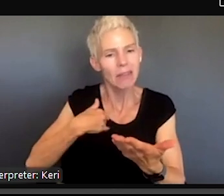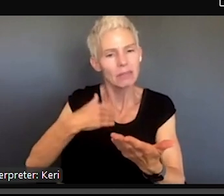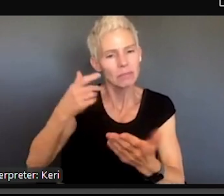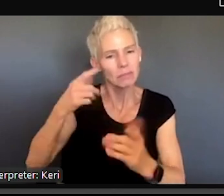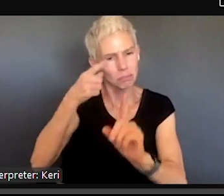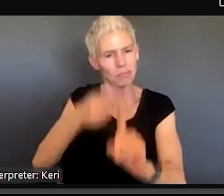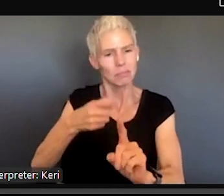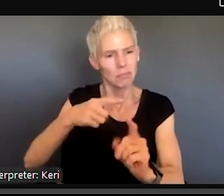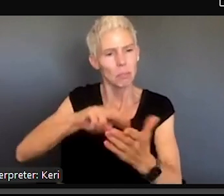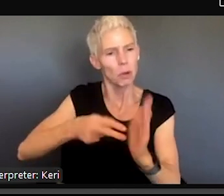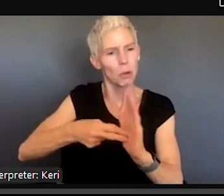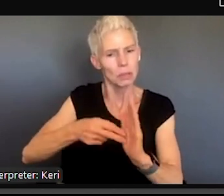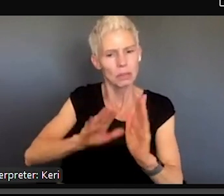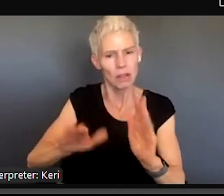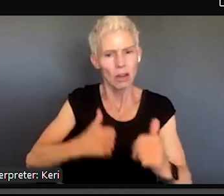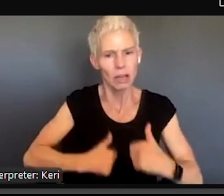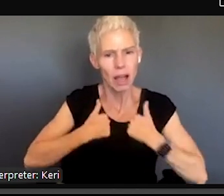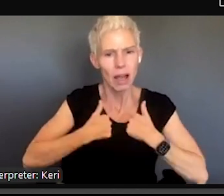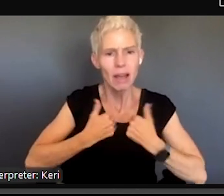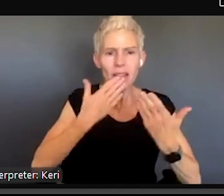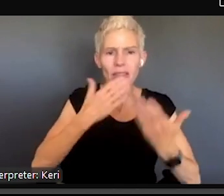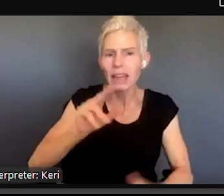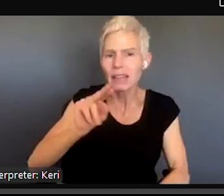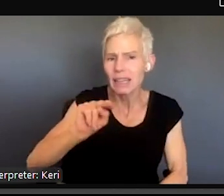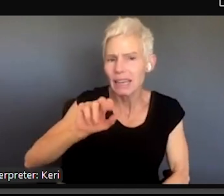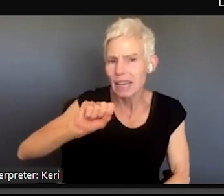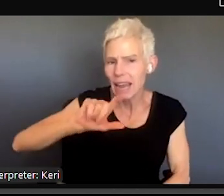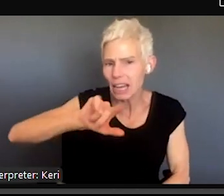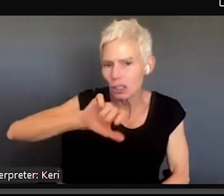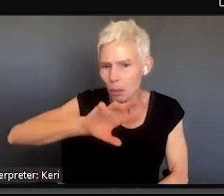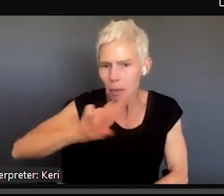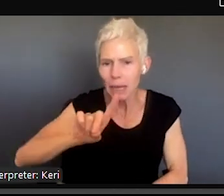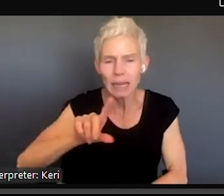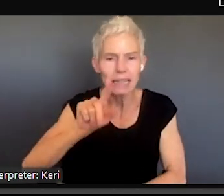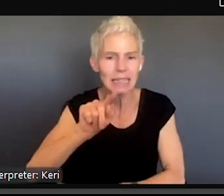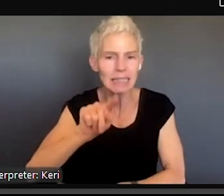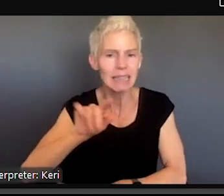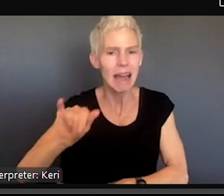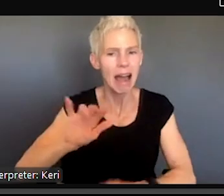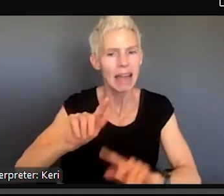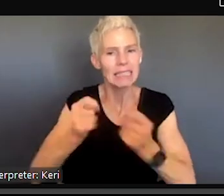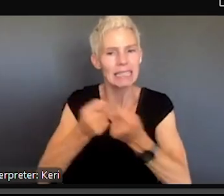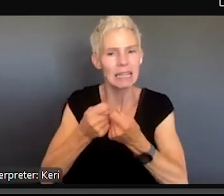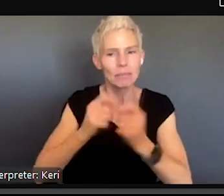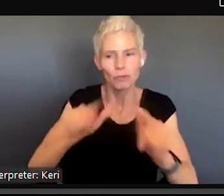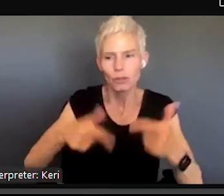amazing experience. Thank Nashville, thank the TTI team, and I'll kick it back to you, Aisha.